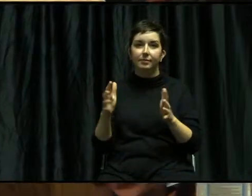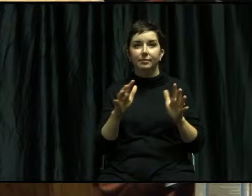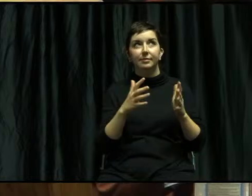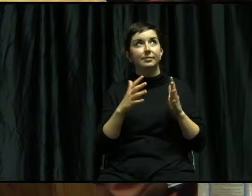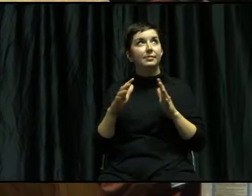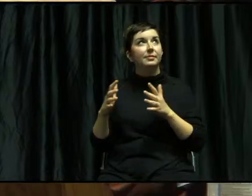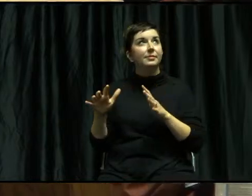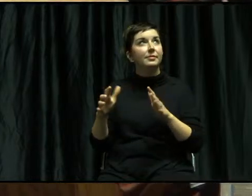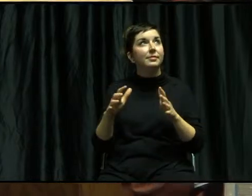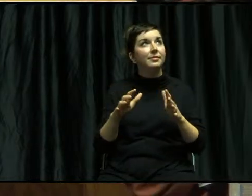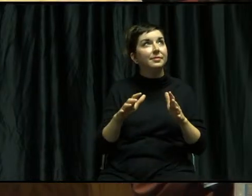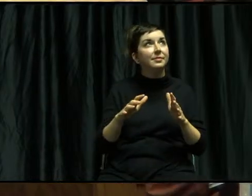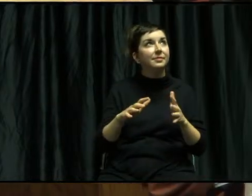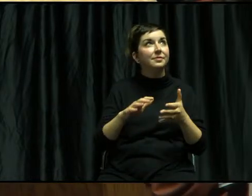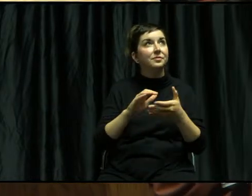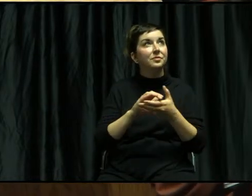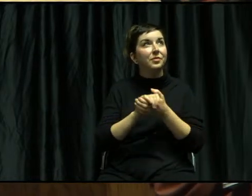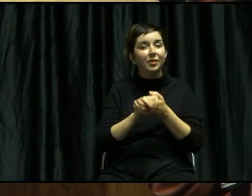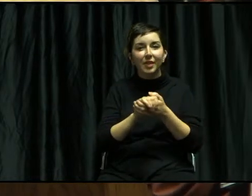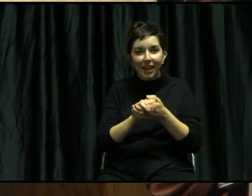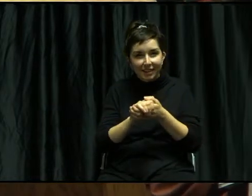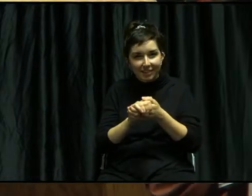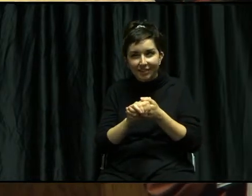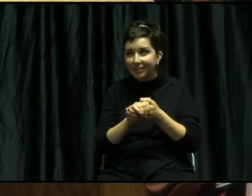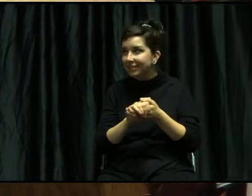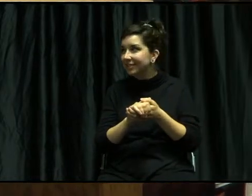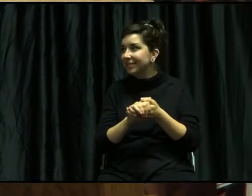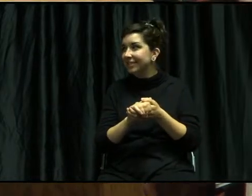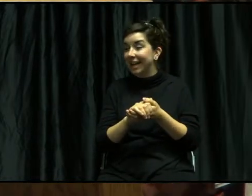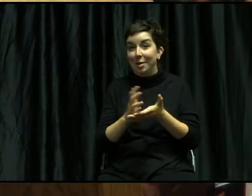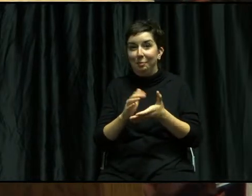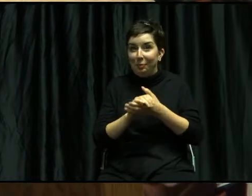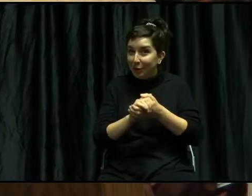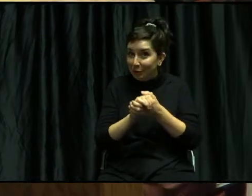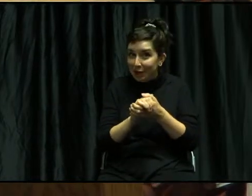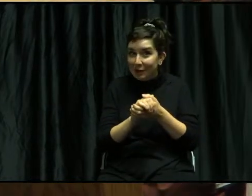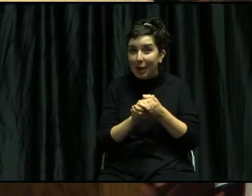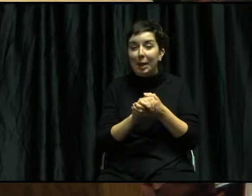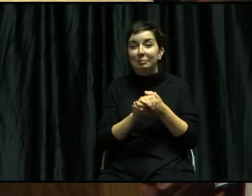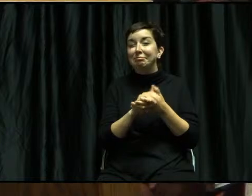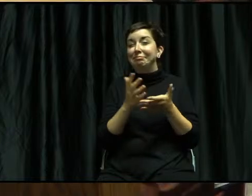Join me in congratulating Drs. Vaughn and Dr. Voss again.